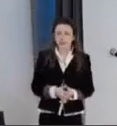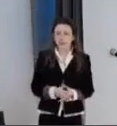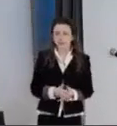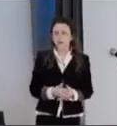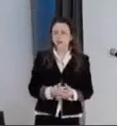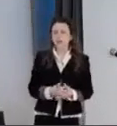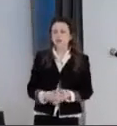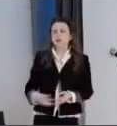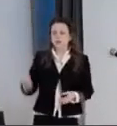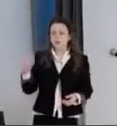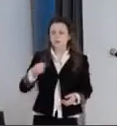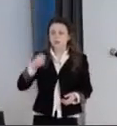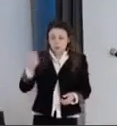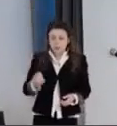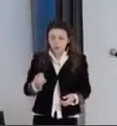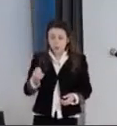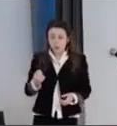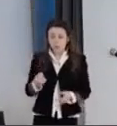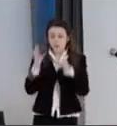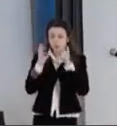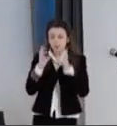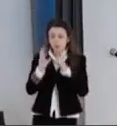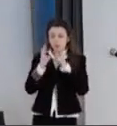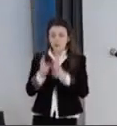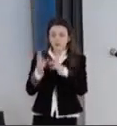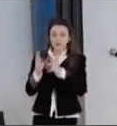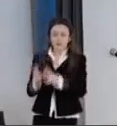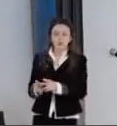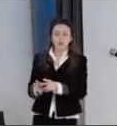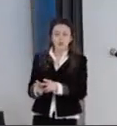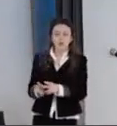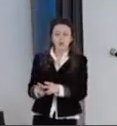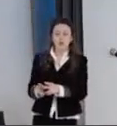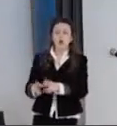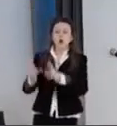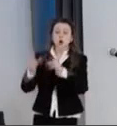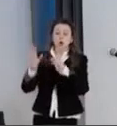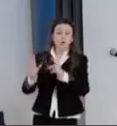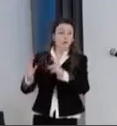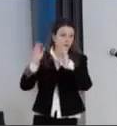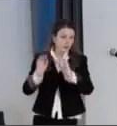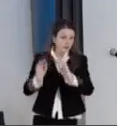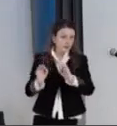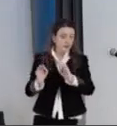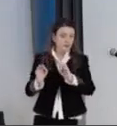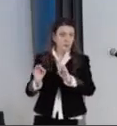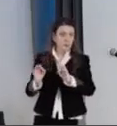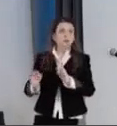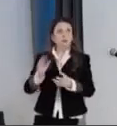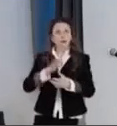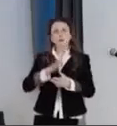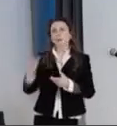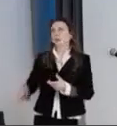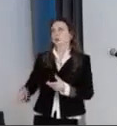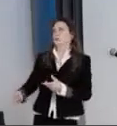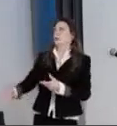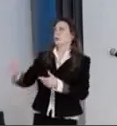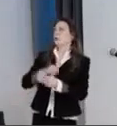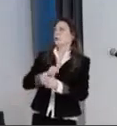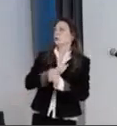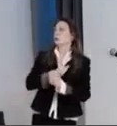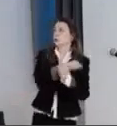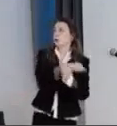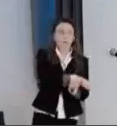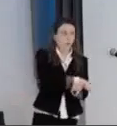extent unpleasant, seems to be essential for the proper aesthetic appreciation of this design item, for a number of reasons,